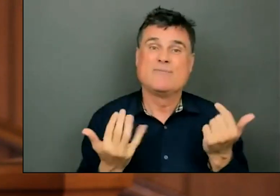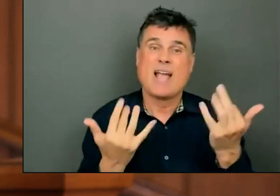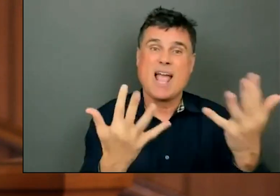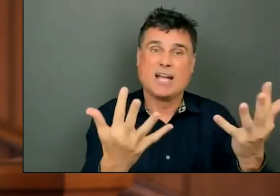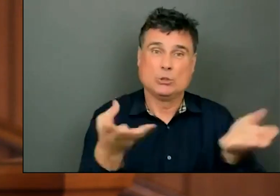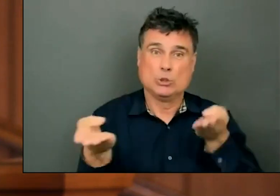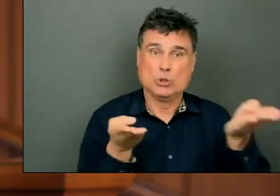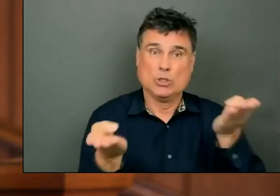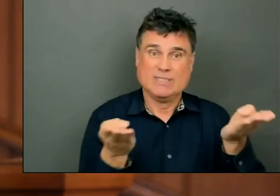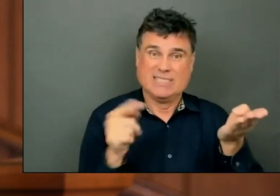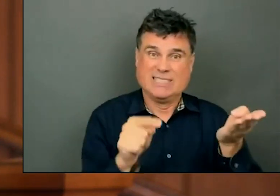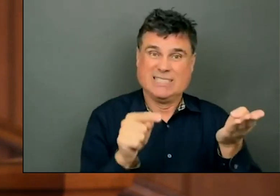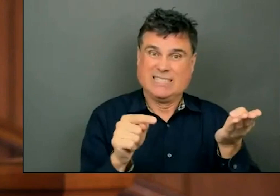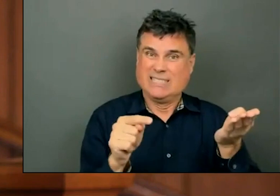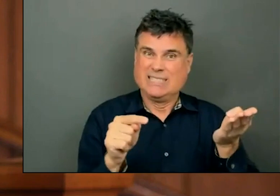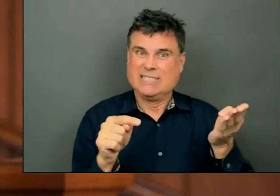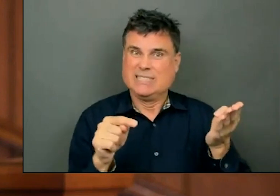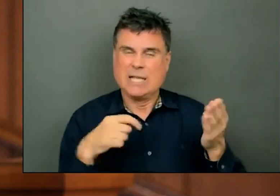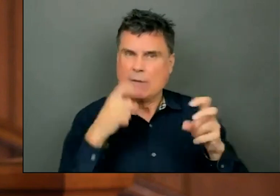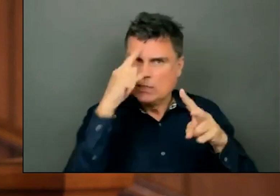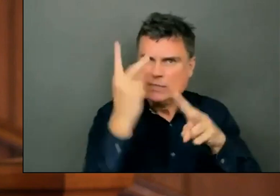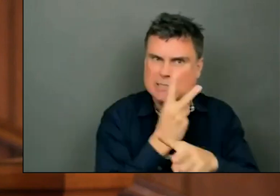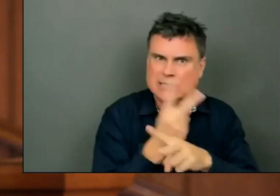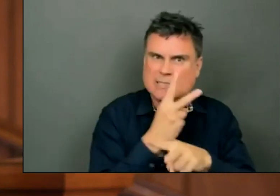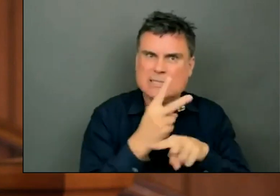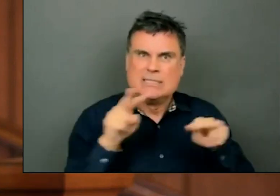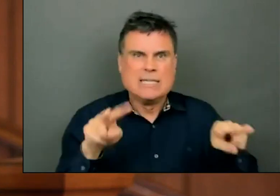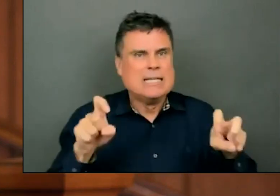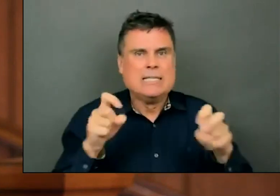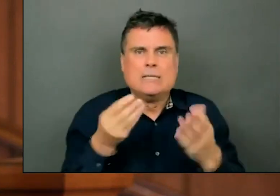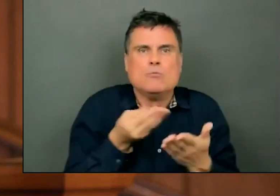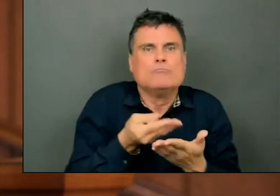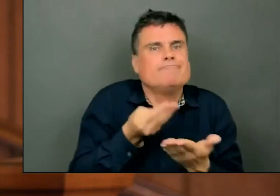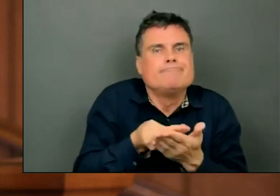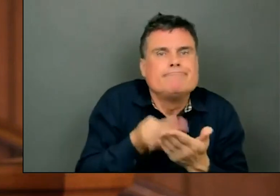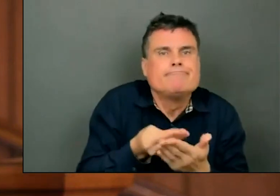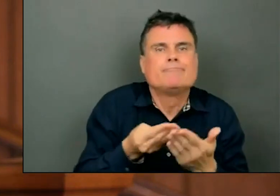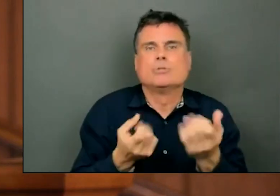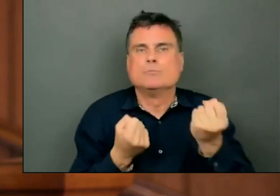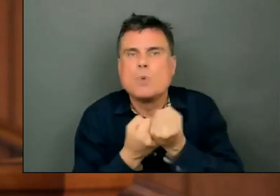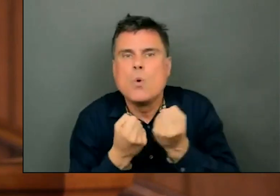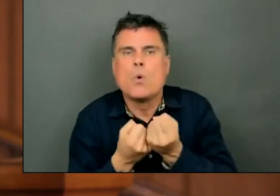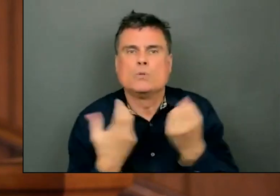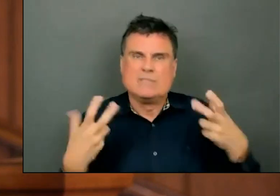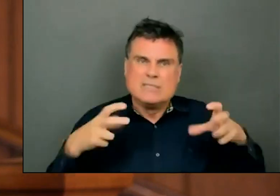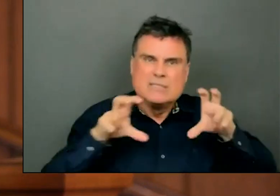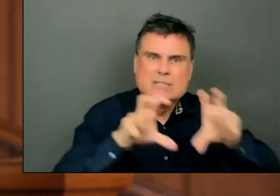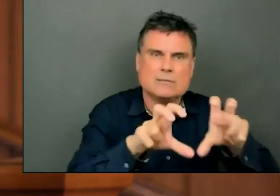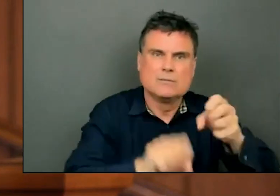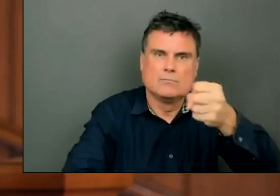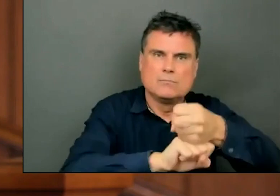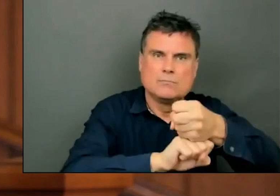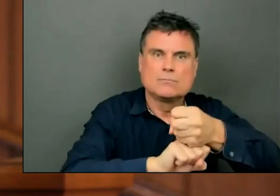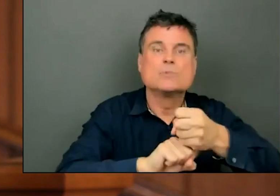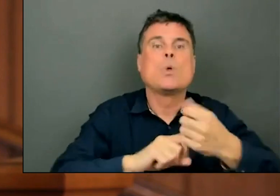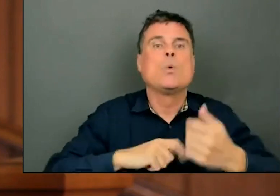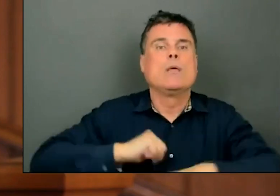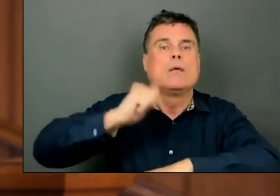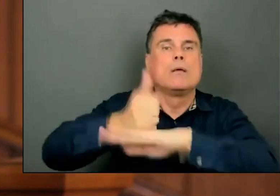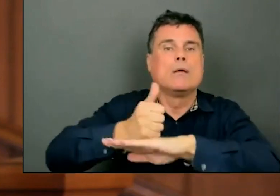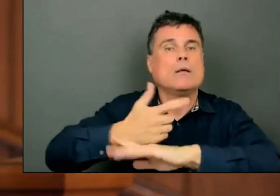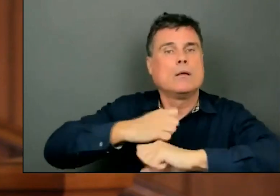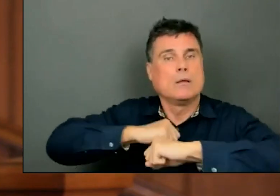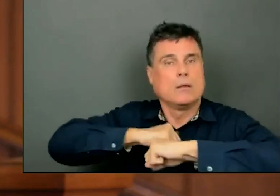it's high time that the government focused on fire prevention and fire-smart activities. And it was two firefighters, they're called the